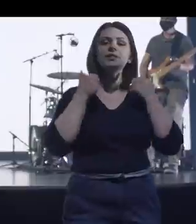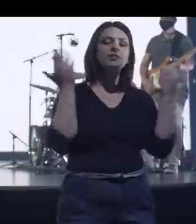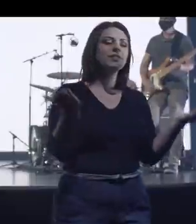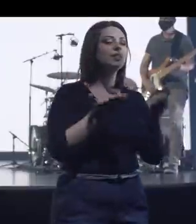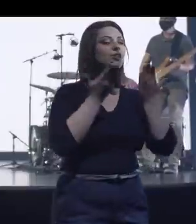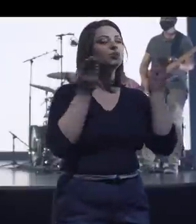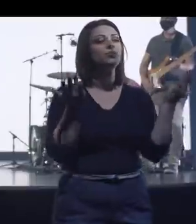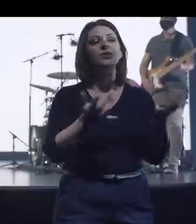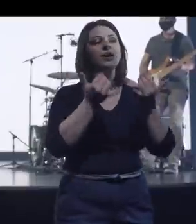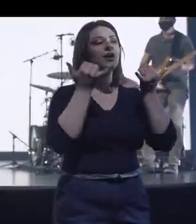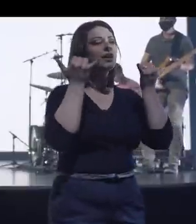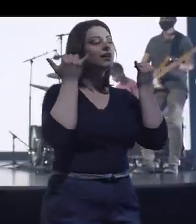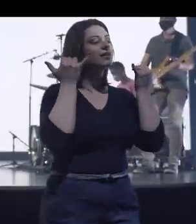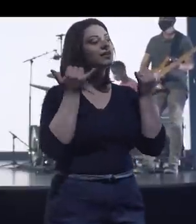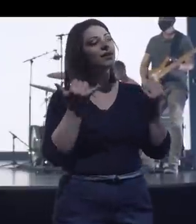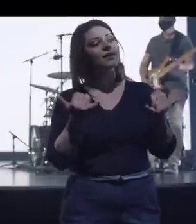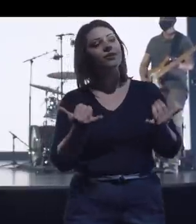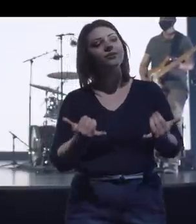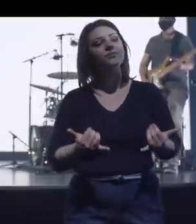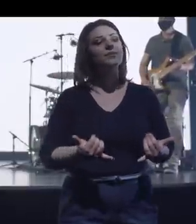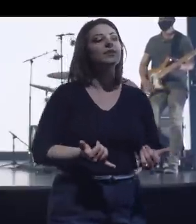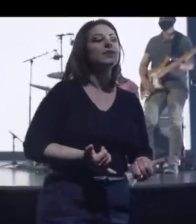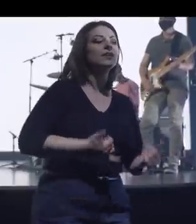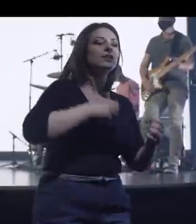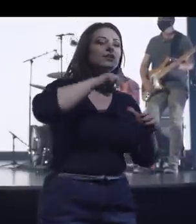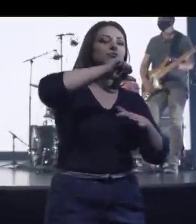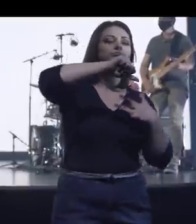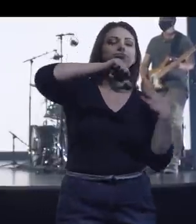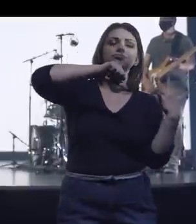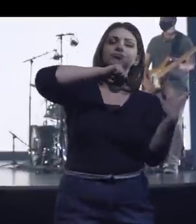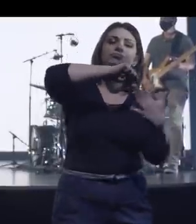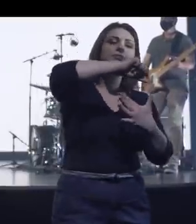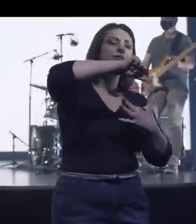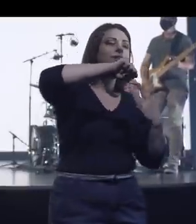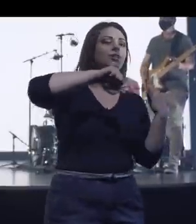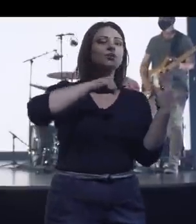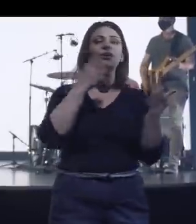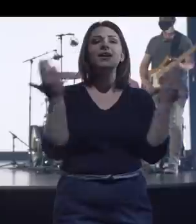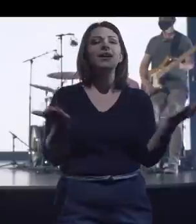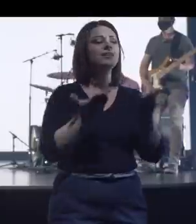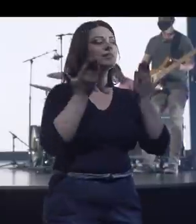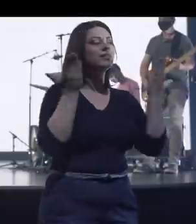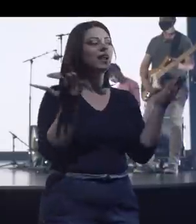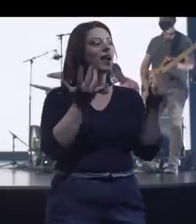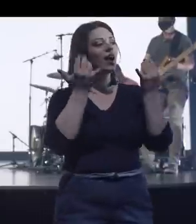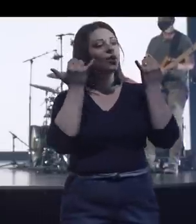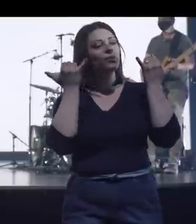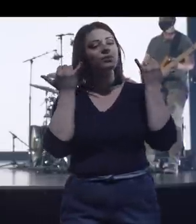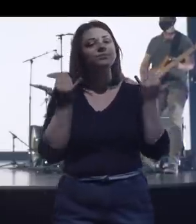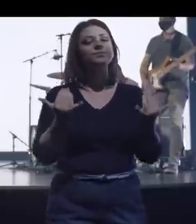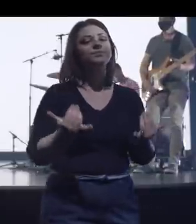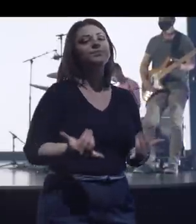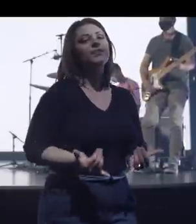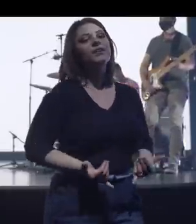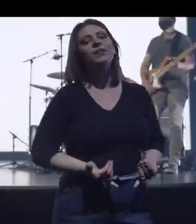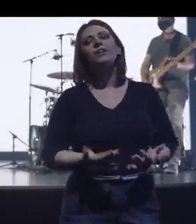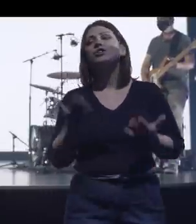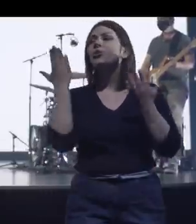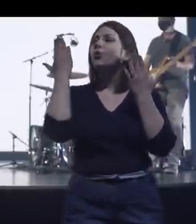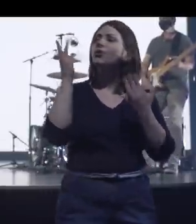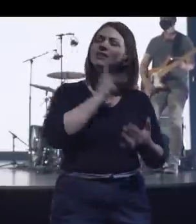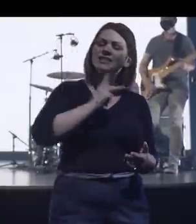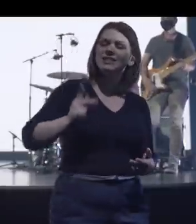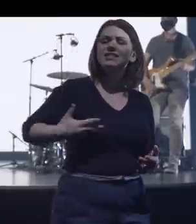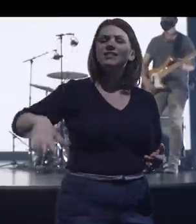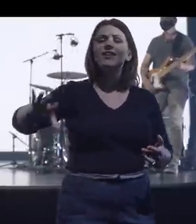now, in our midst. Here and now, your